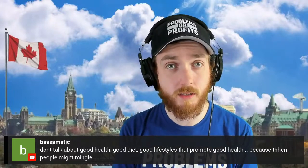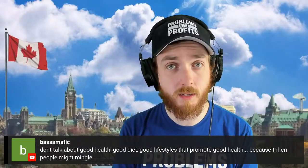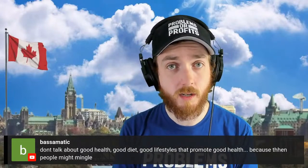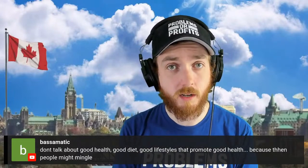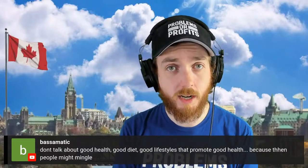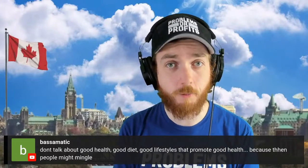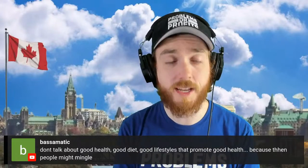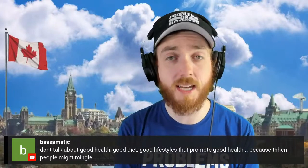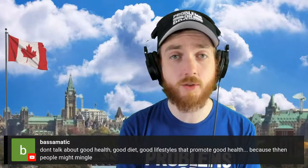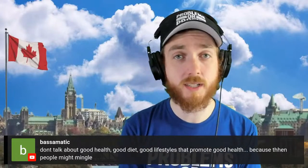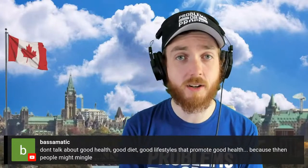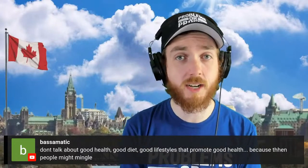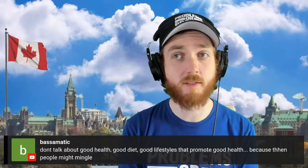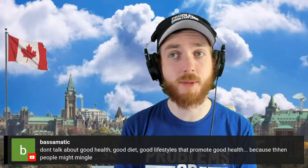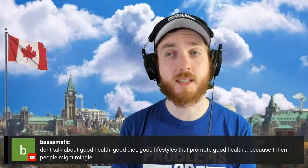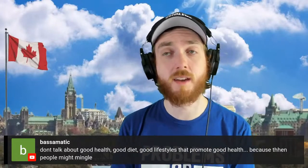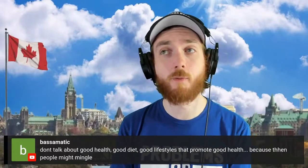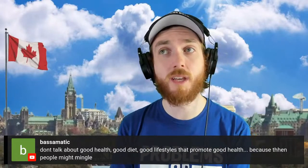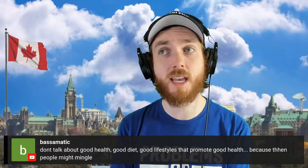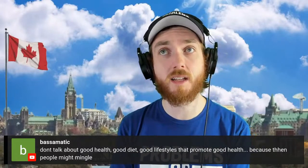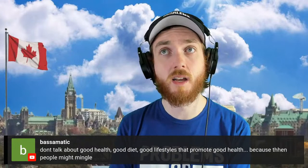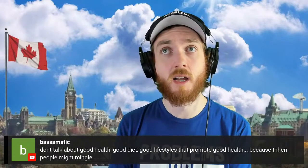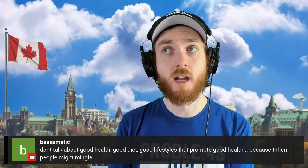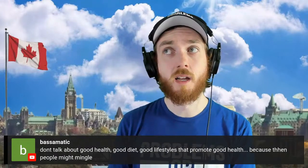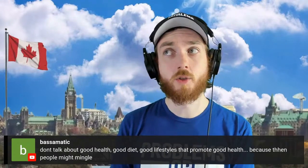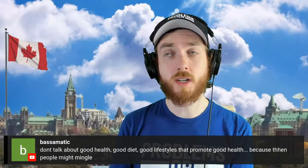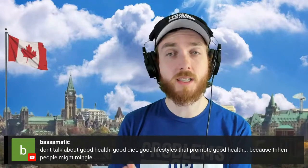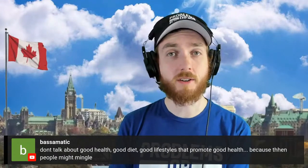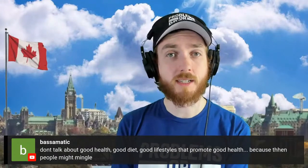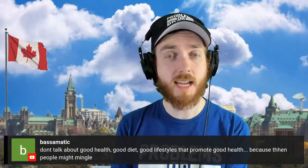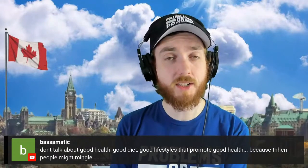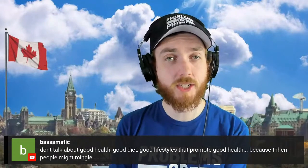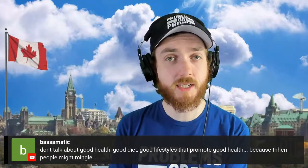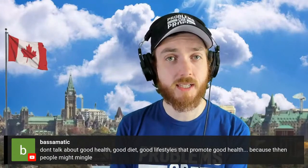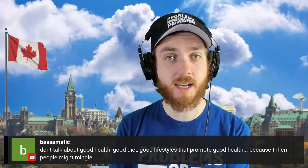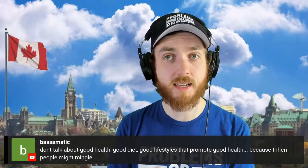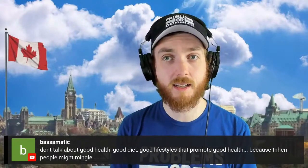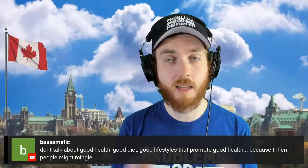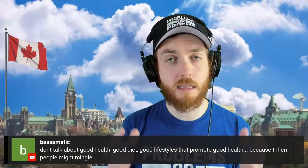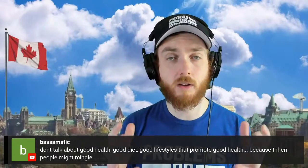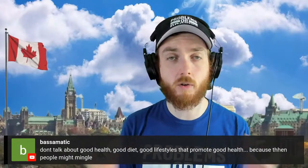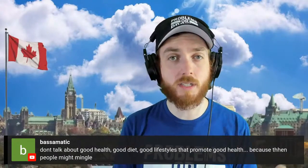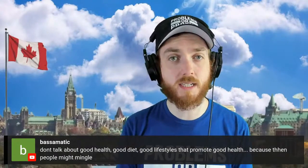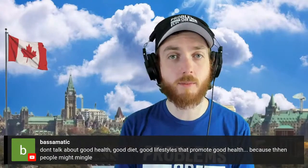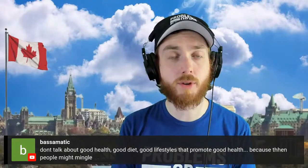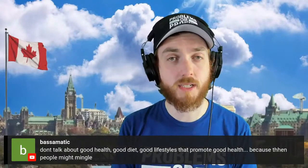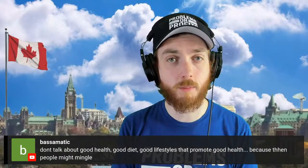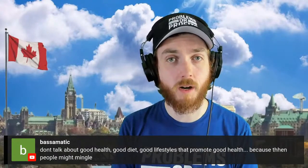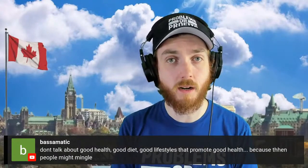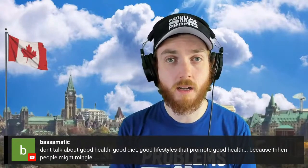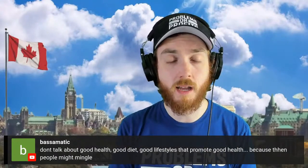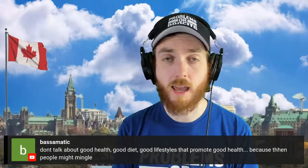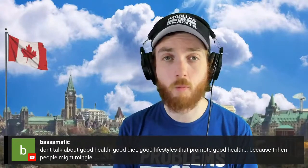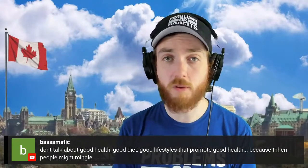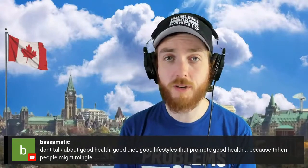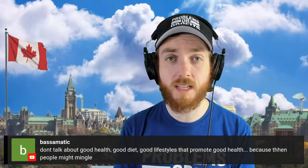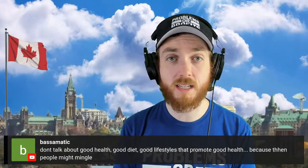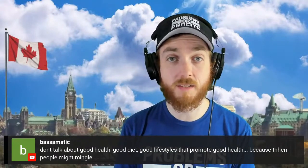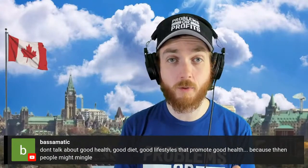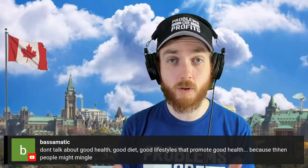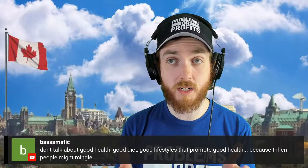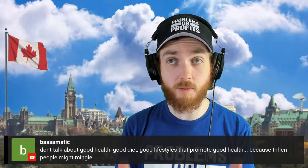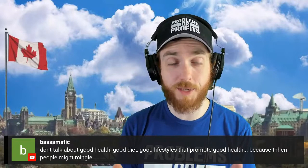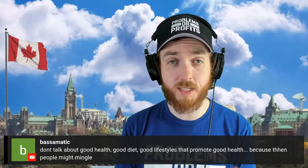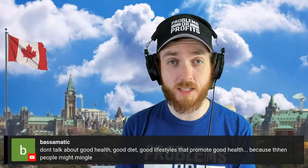terrible. If we can't trust our government, if we can't trust their intentions, like the whole system breaks apart. And what we